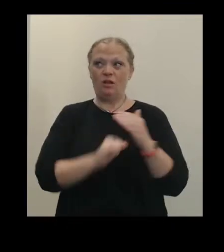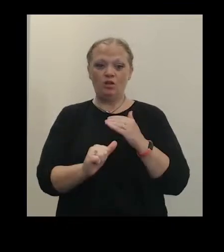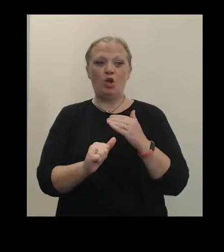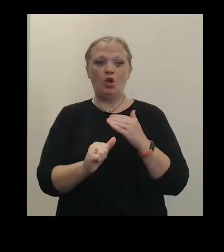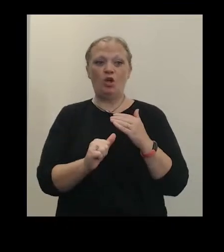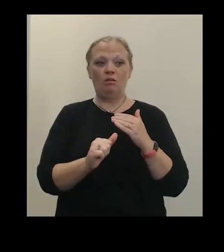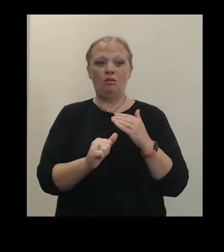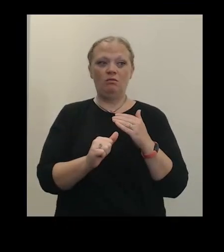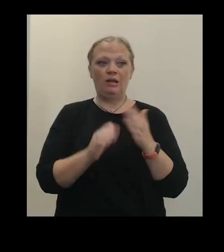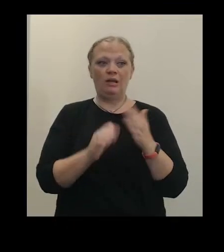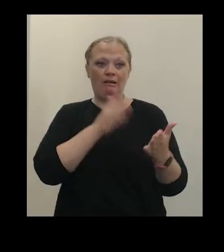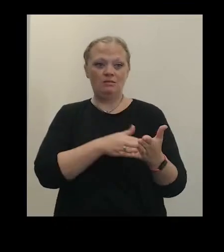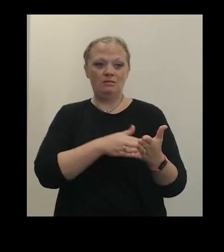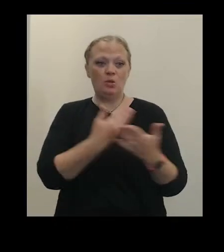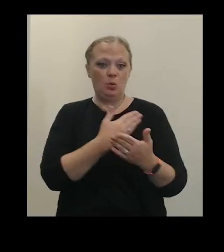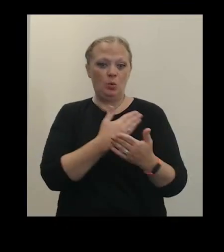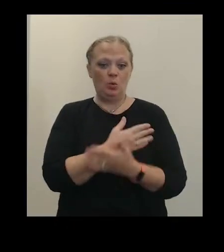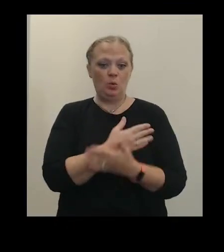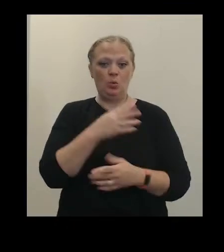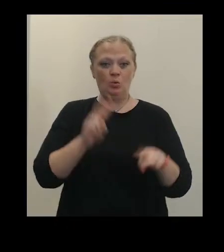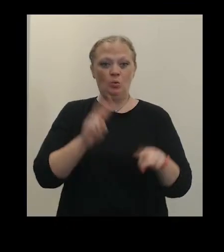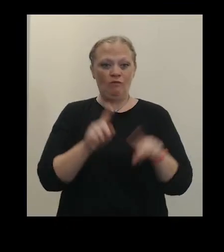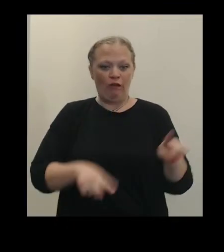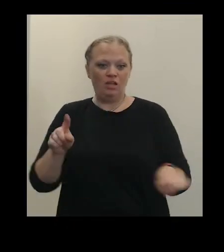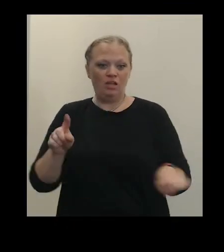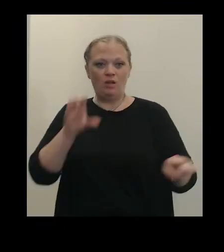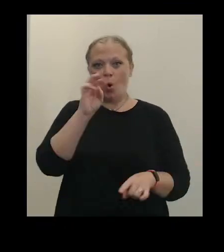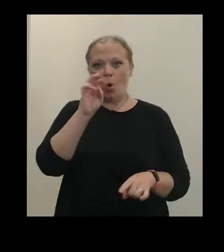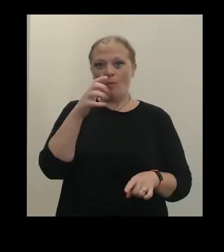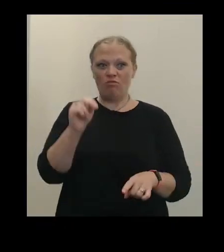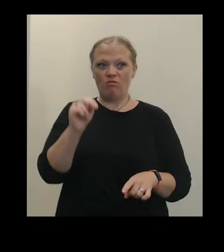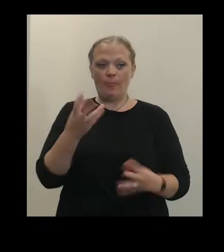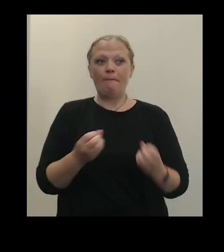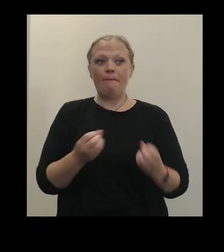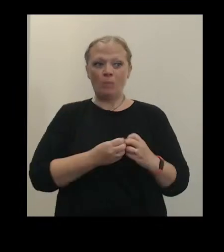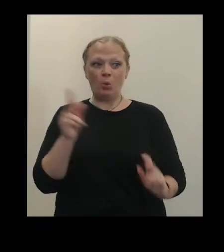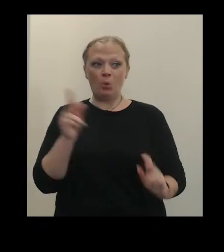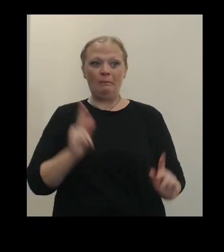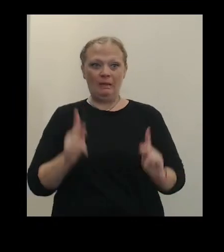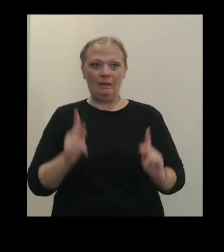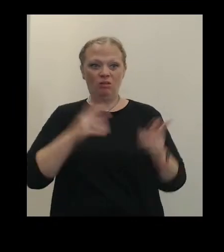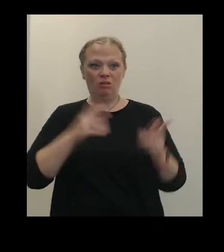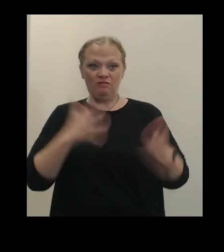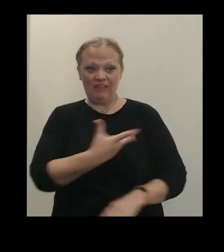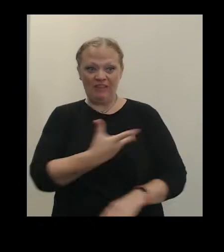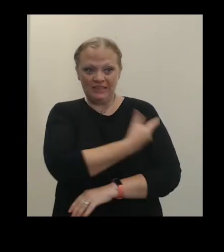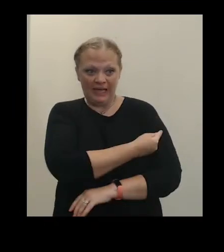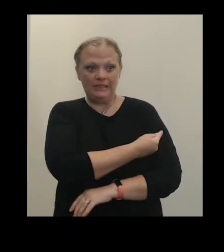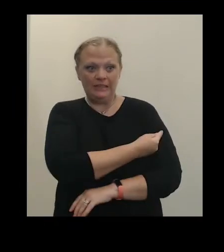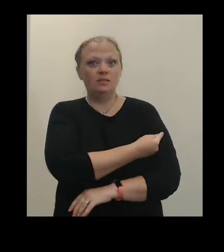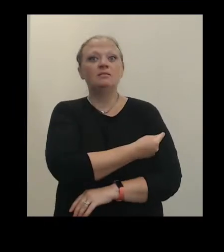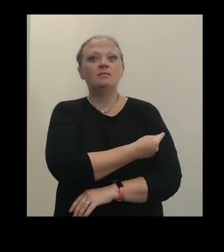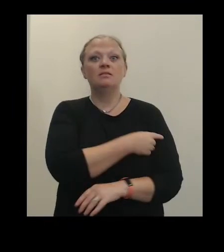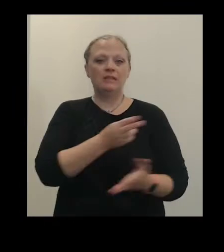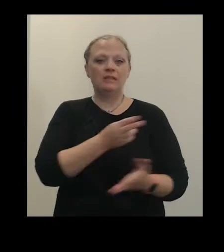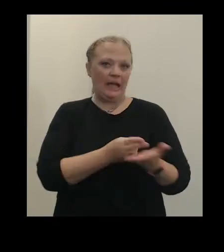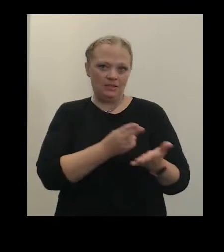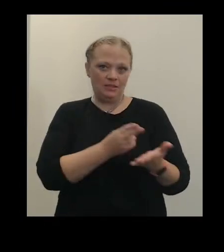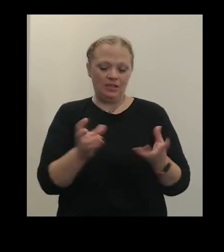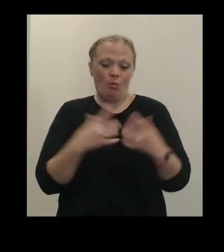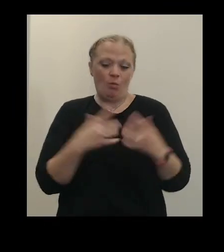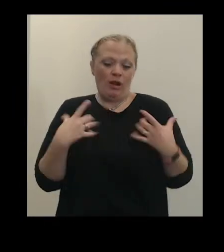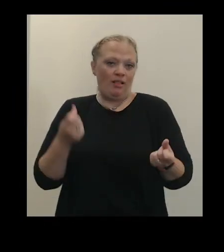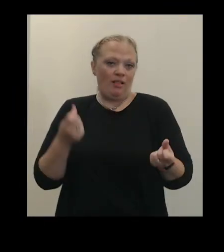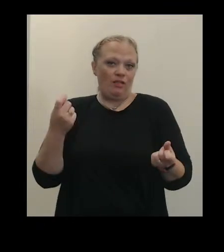to be able to address the Omicron virus. So the more folks that are vaccinated, honestly, the healthier we can all